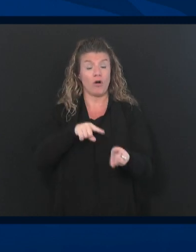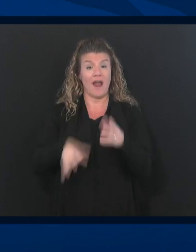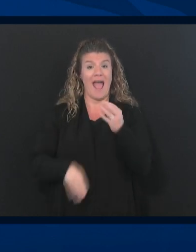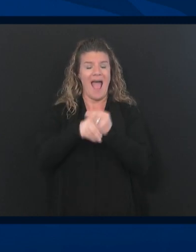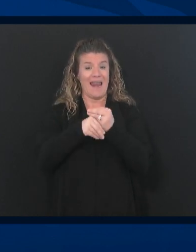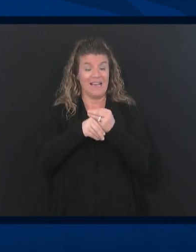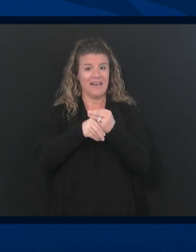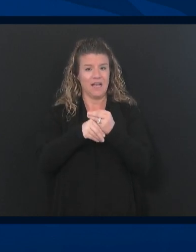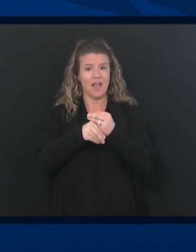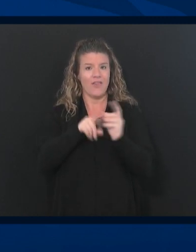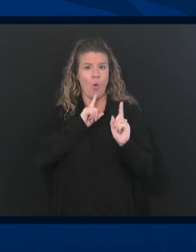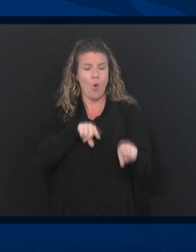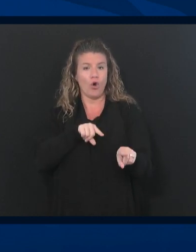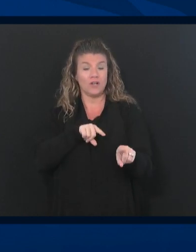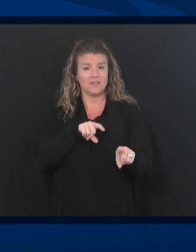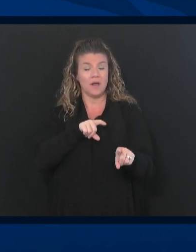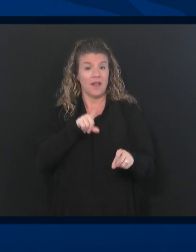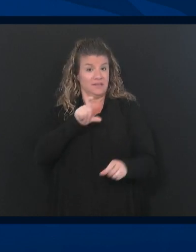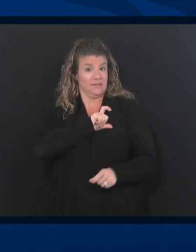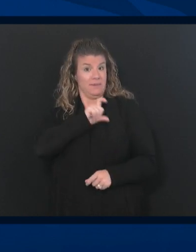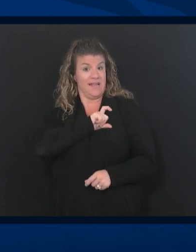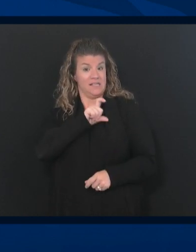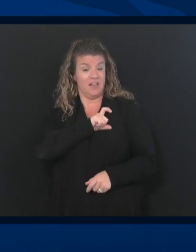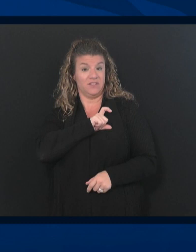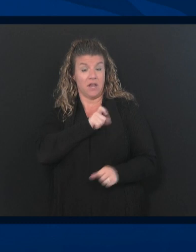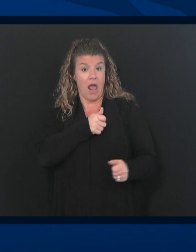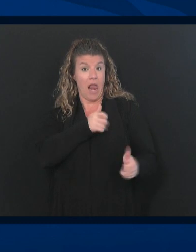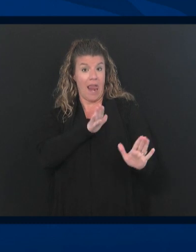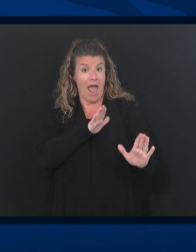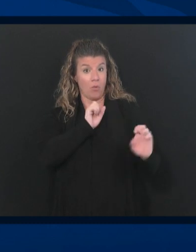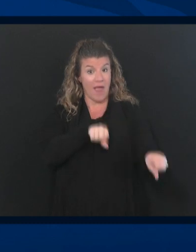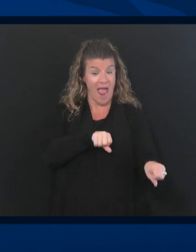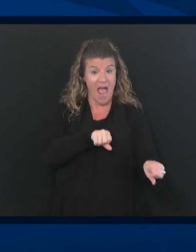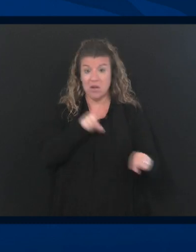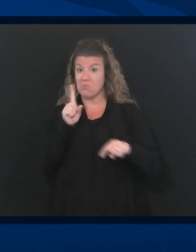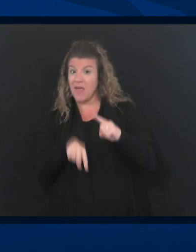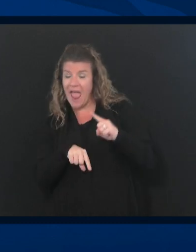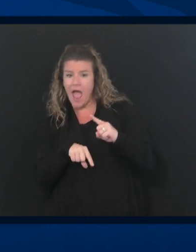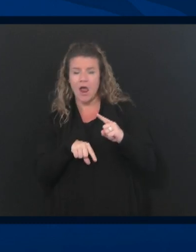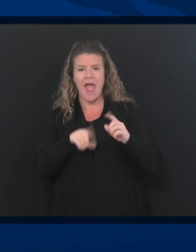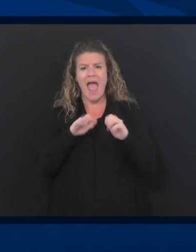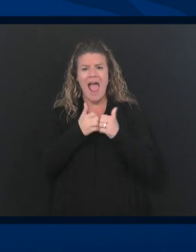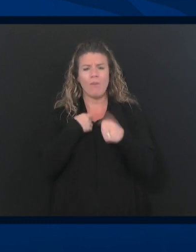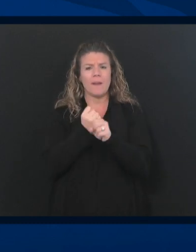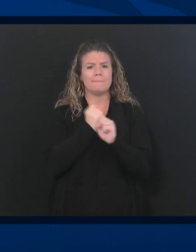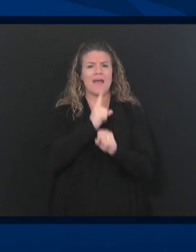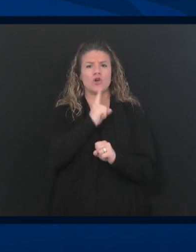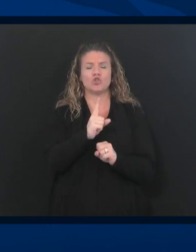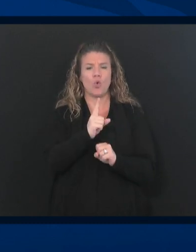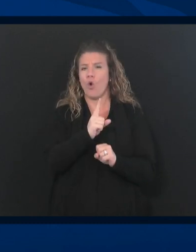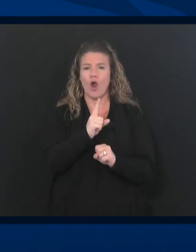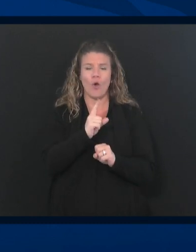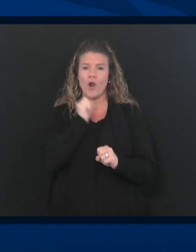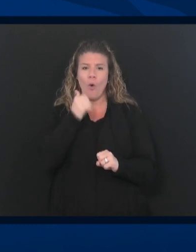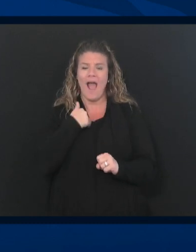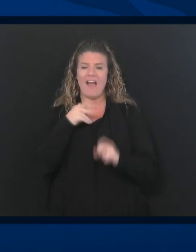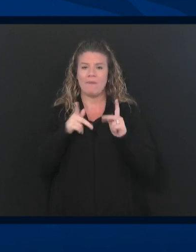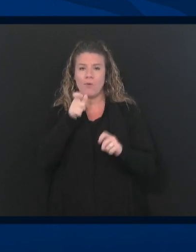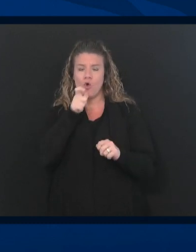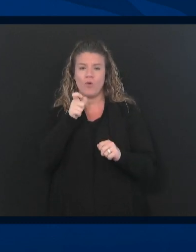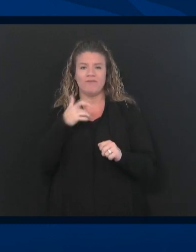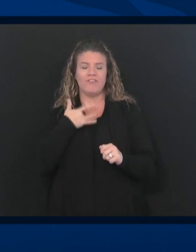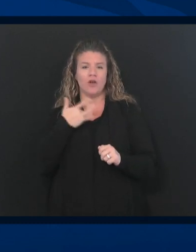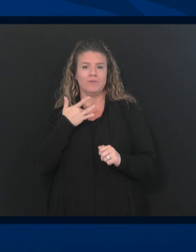police officers allowed to do? What are they not allowed to do? And what's being done to ensure that there aren't abuses of power with these broad new